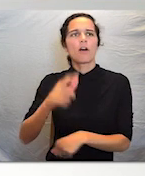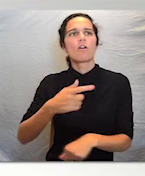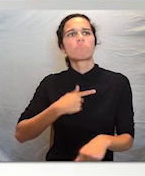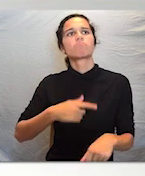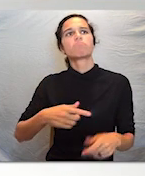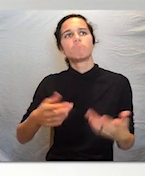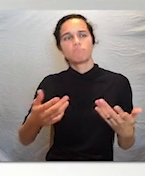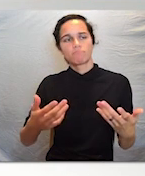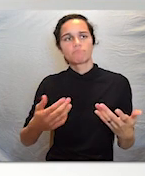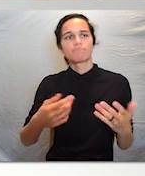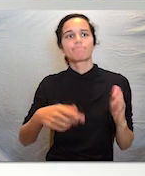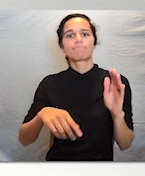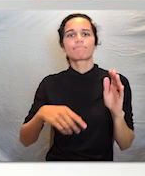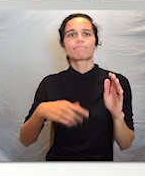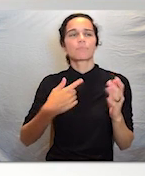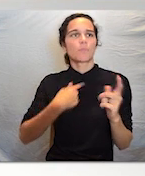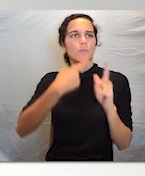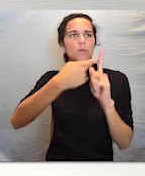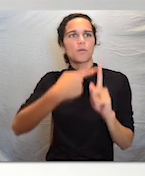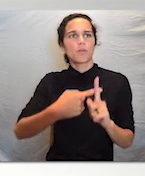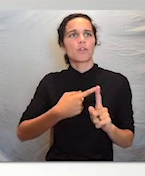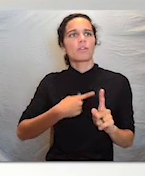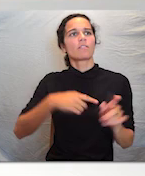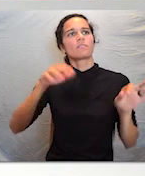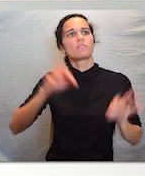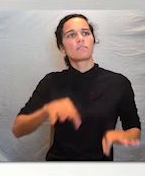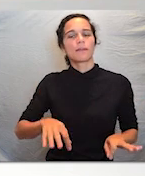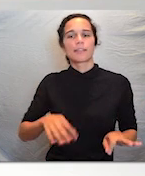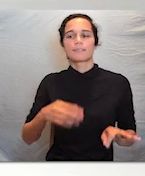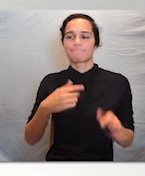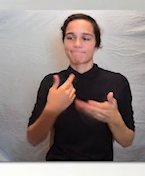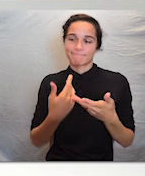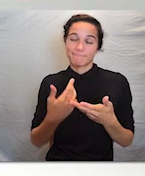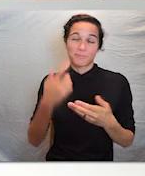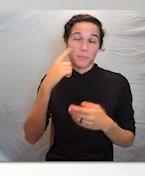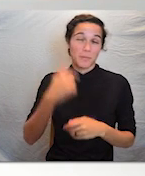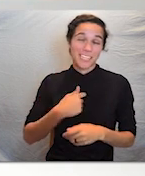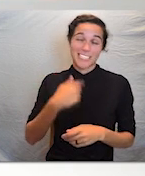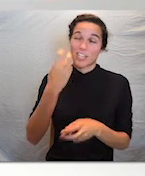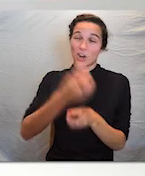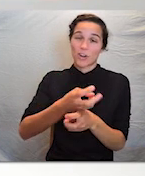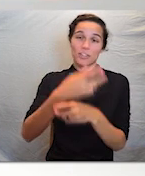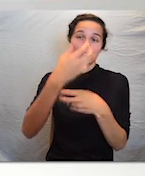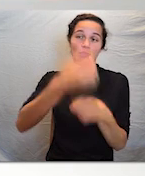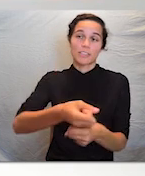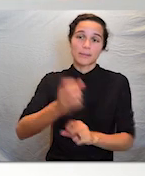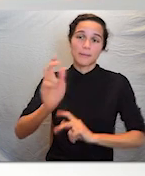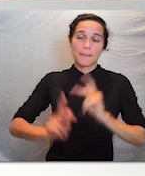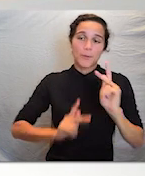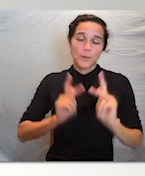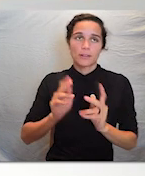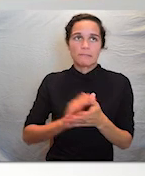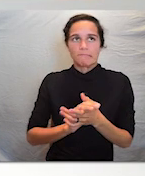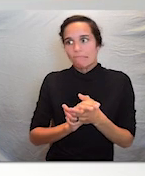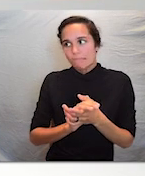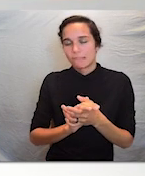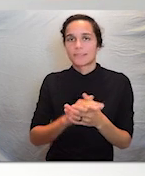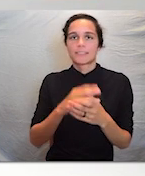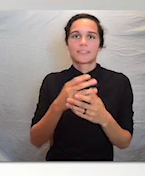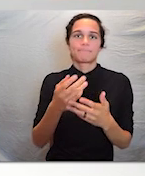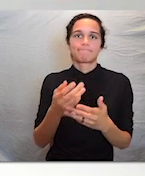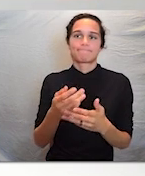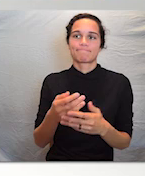I know for myself, it's hard for me to trust people. I don't trust anyone but God